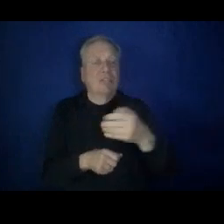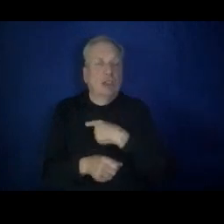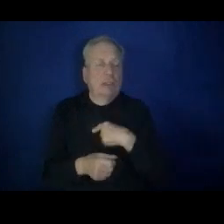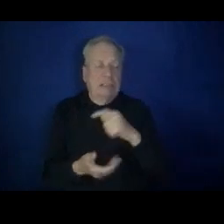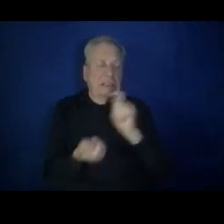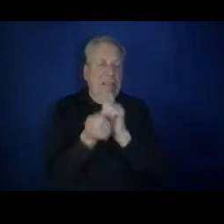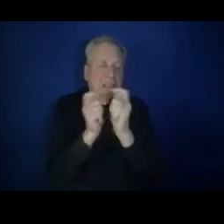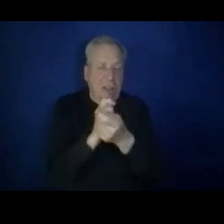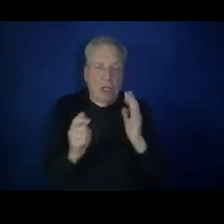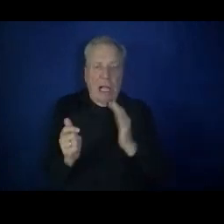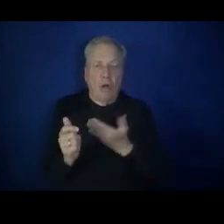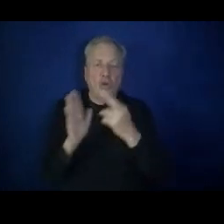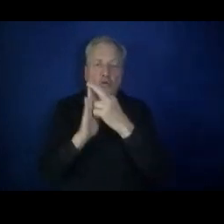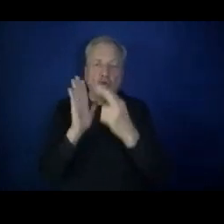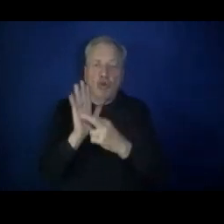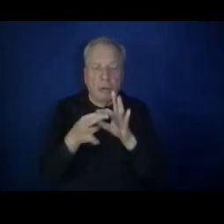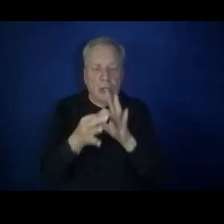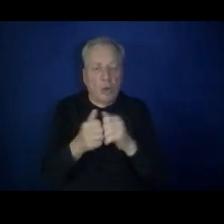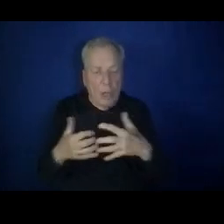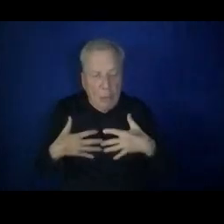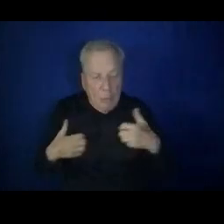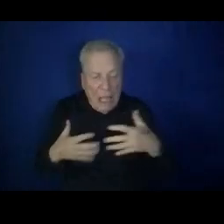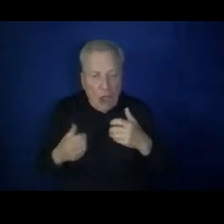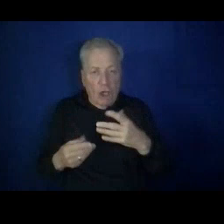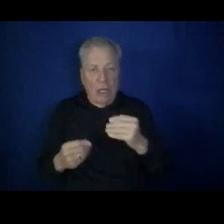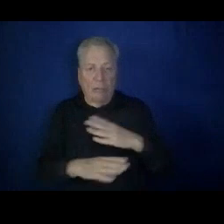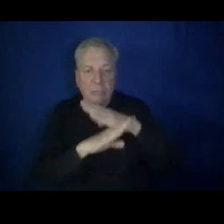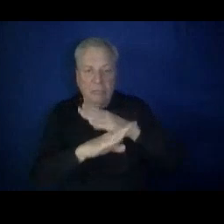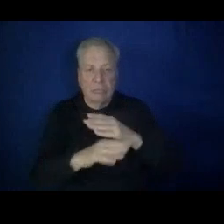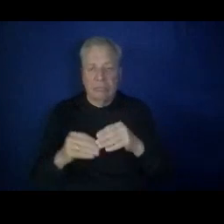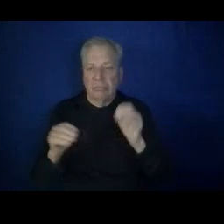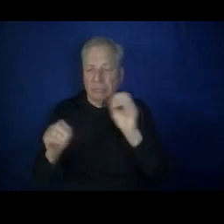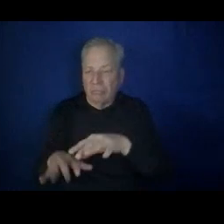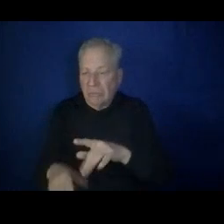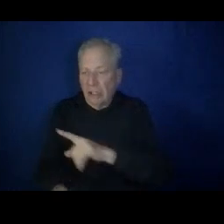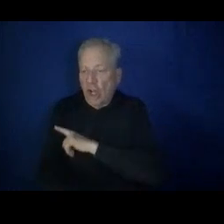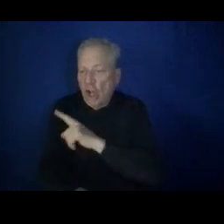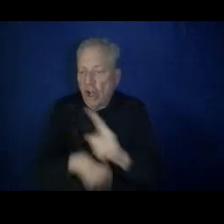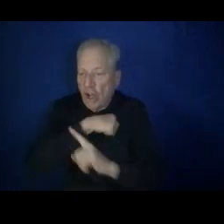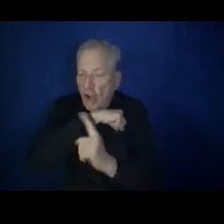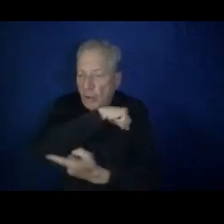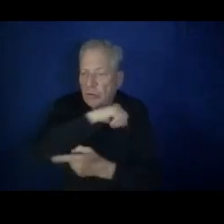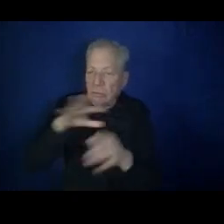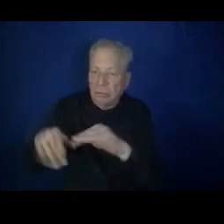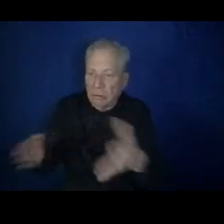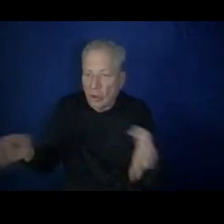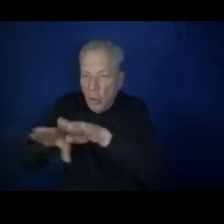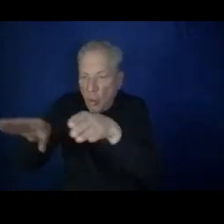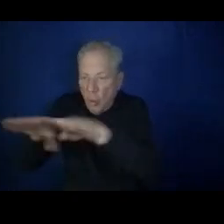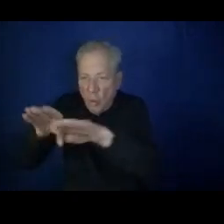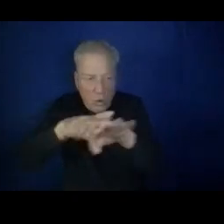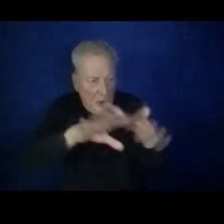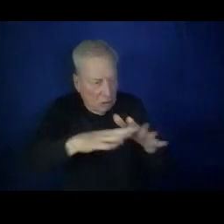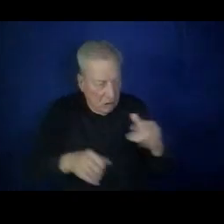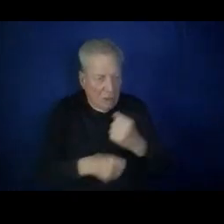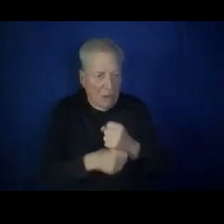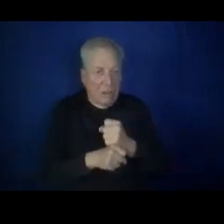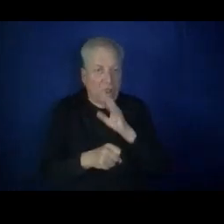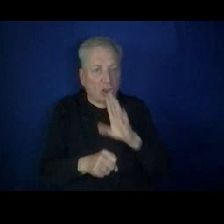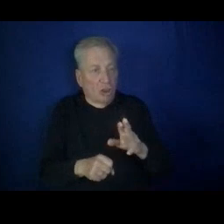plan, converted to bear-proof garbage cans and dumpsters, closed the garbage dumps, prevented feeding of